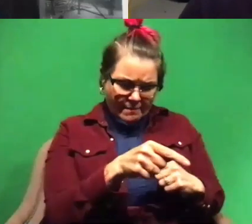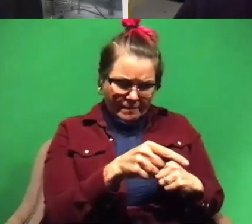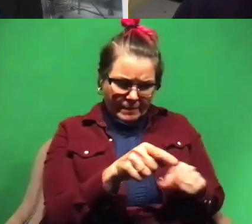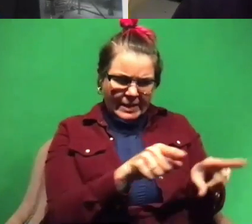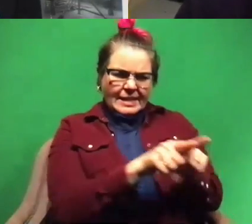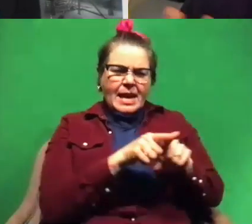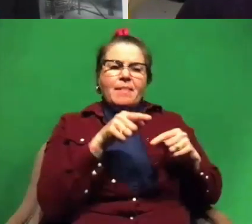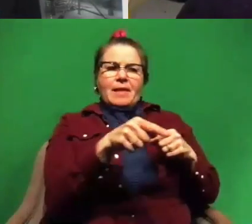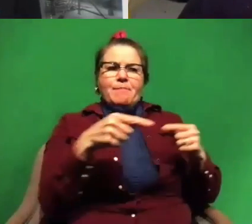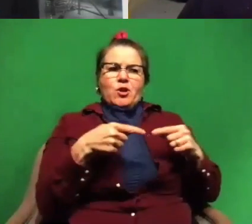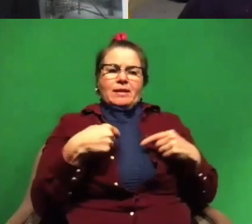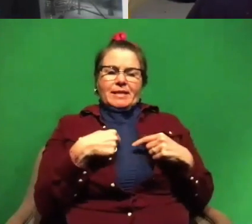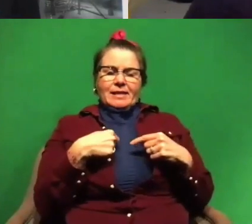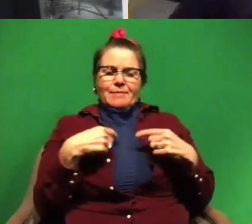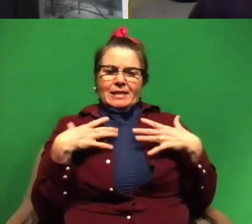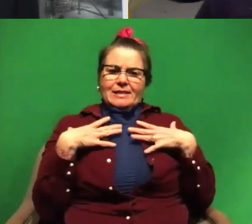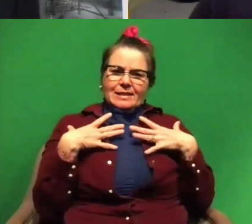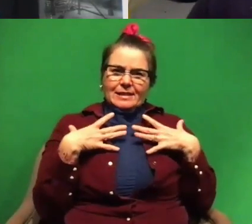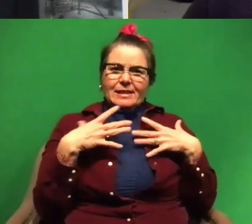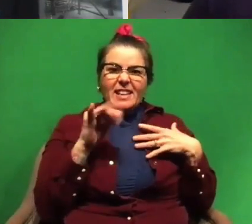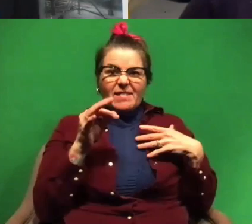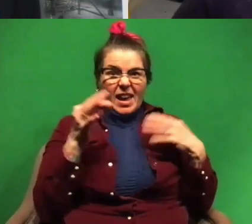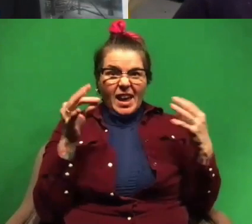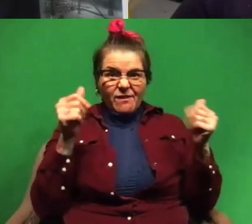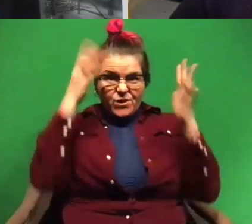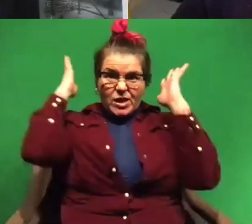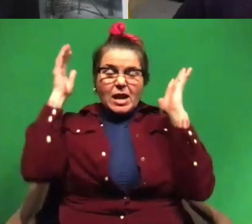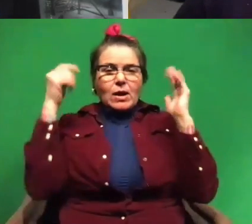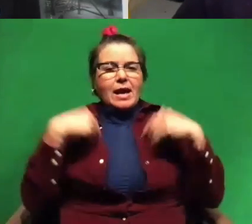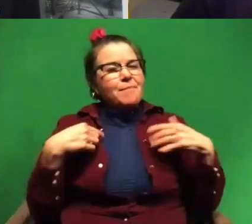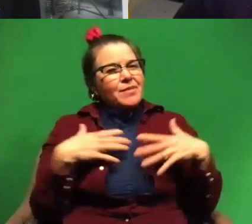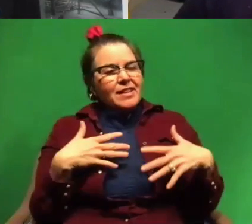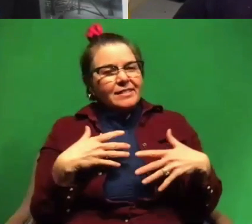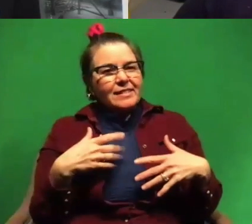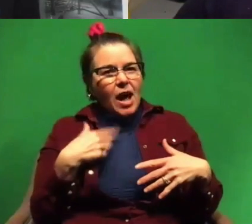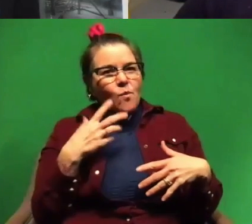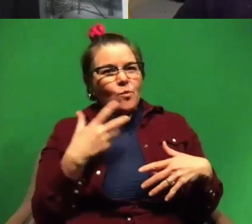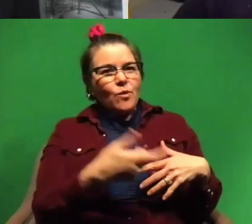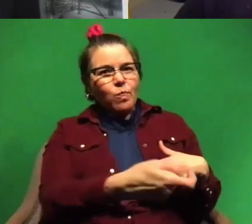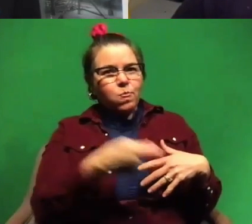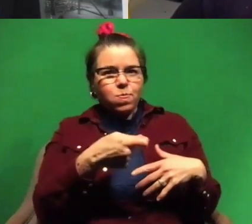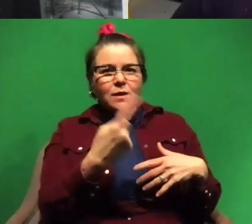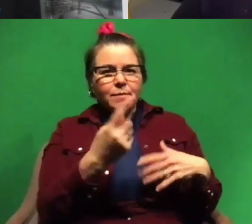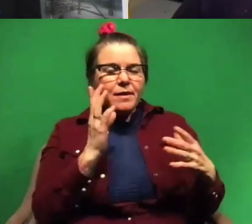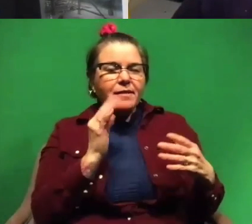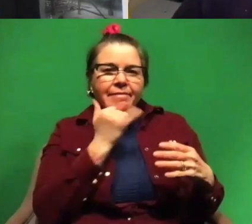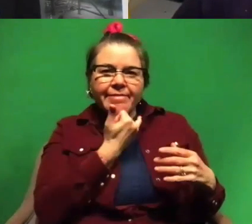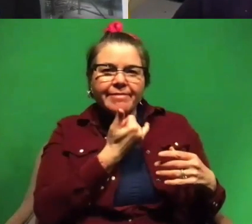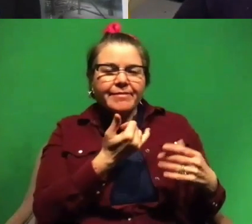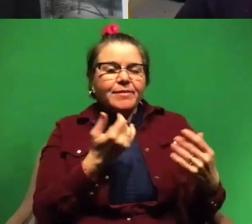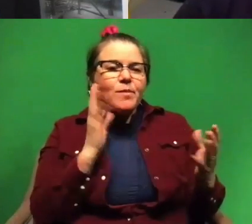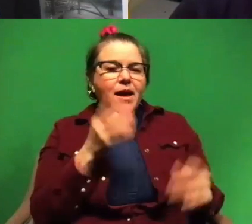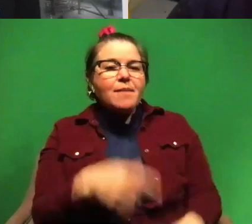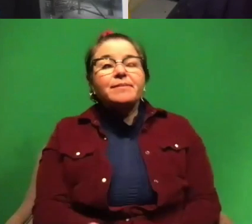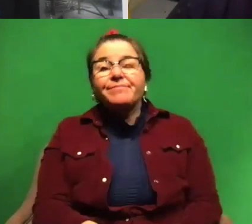them hurting me. I'm like, because if they freak out, like I'm just always so afraid I'm going to pull their little muscles or something. But exactly.